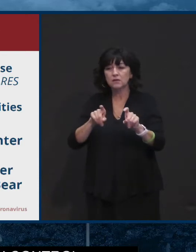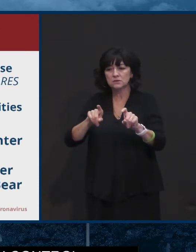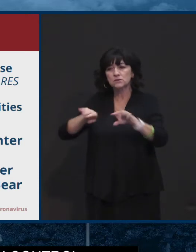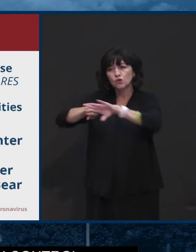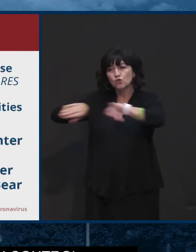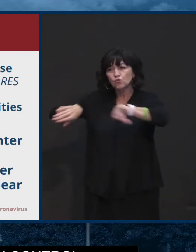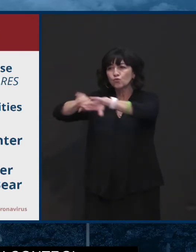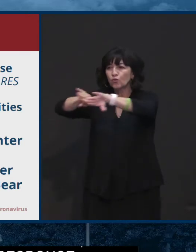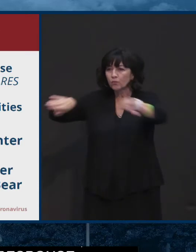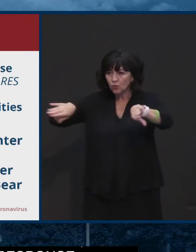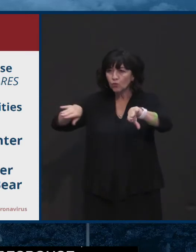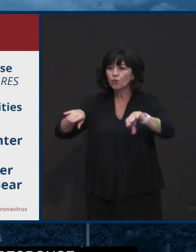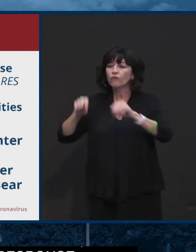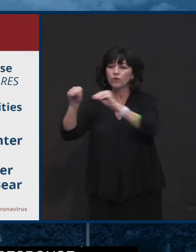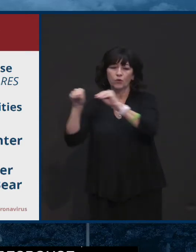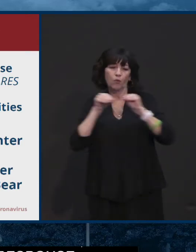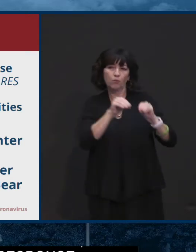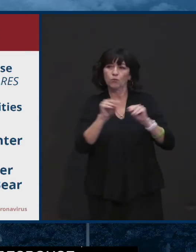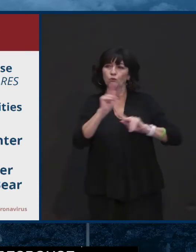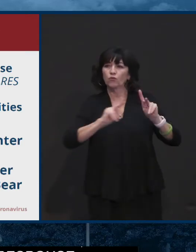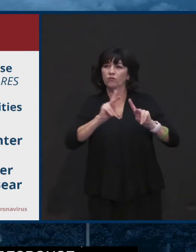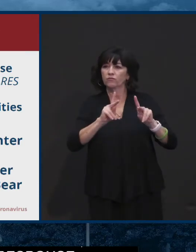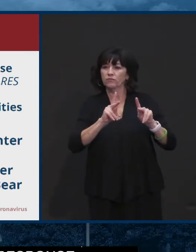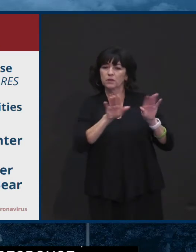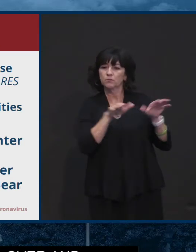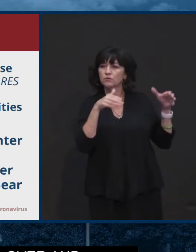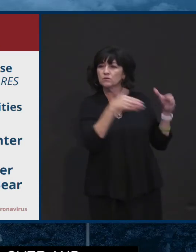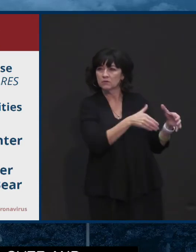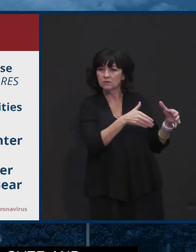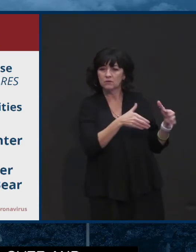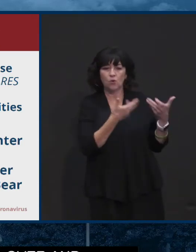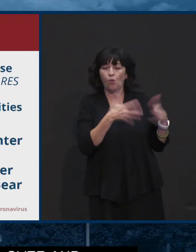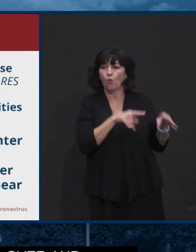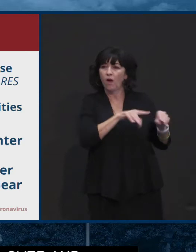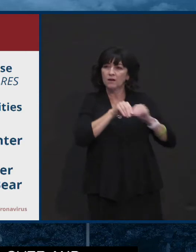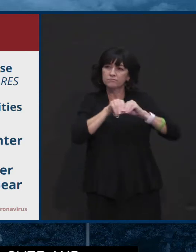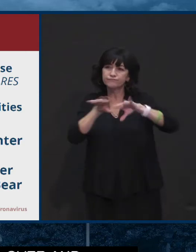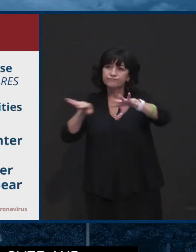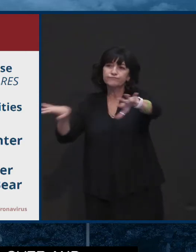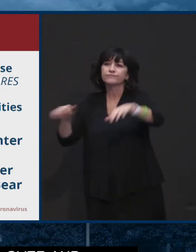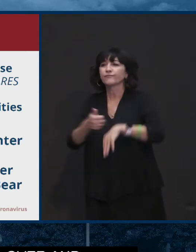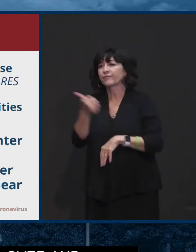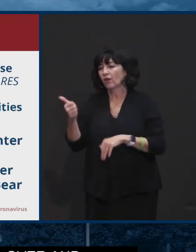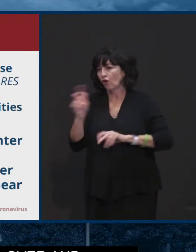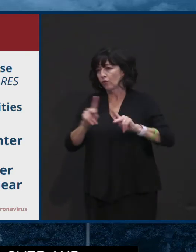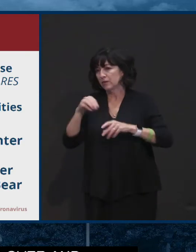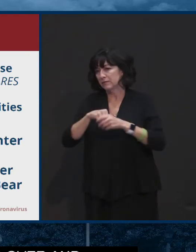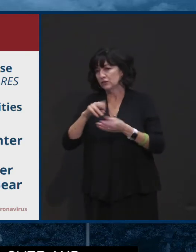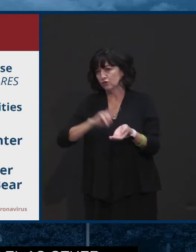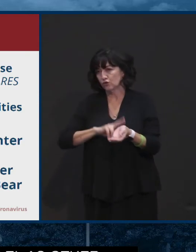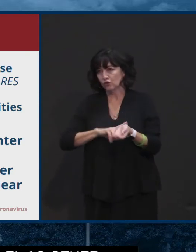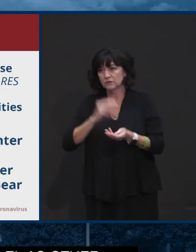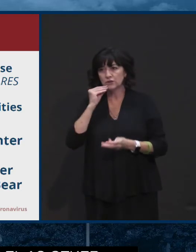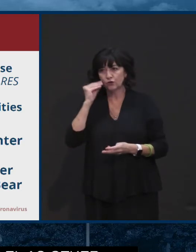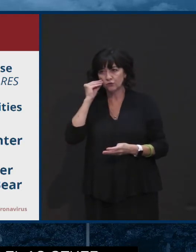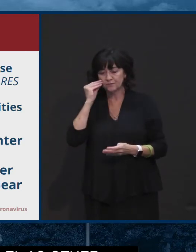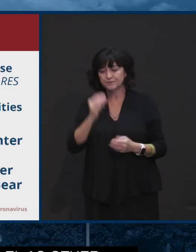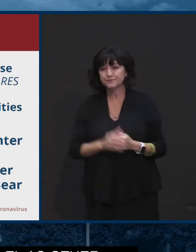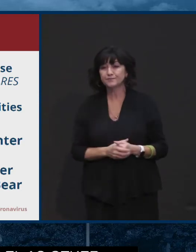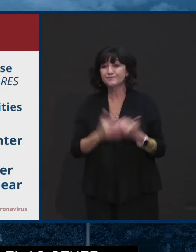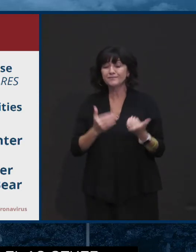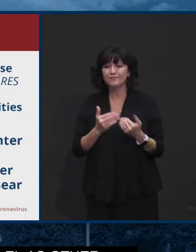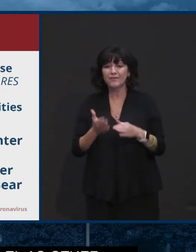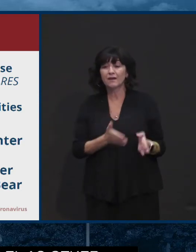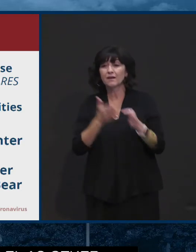long-term care facilities as well as other healthcare facilities, is that they have a number of new employees and they need to be able